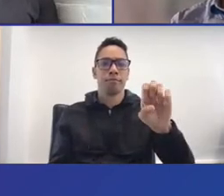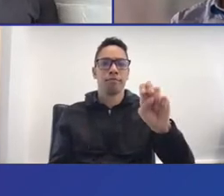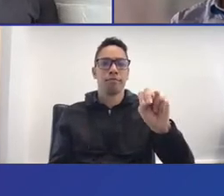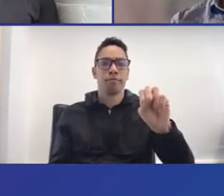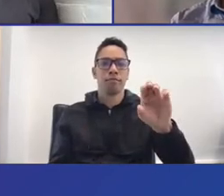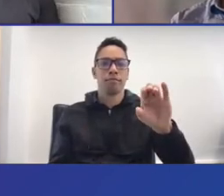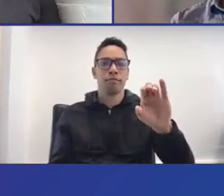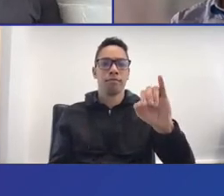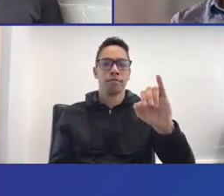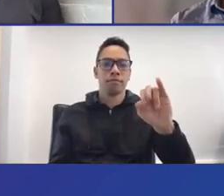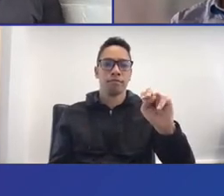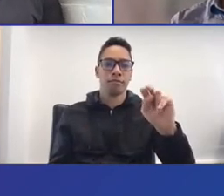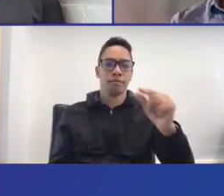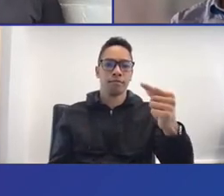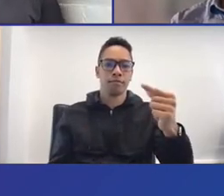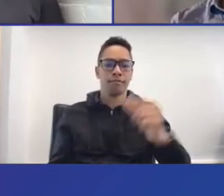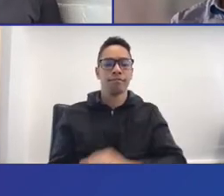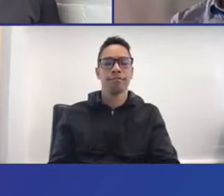and